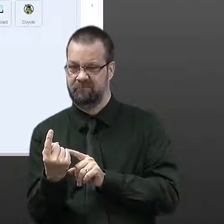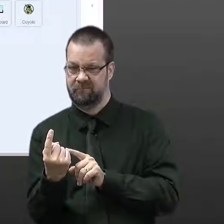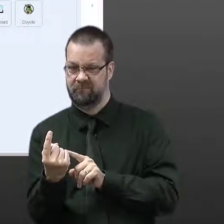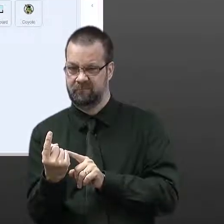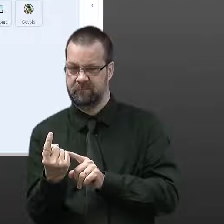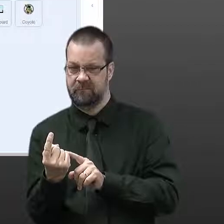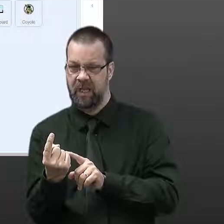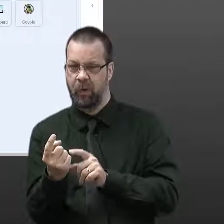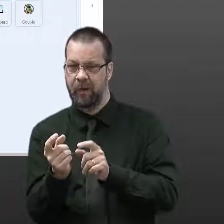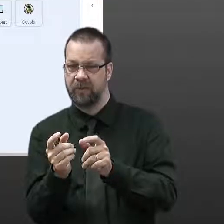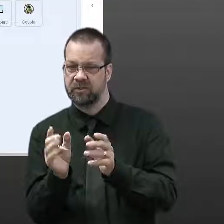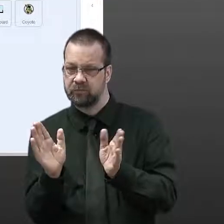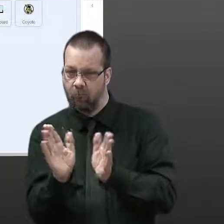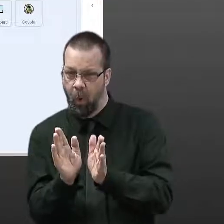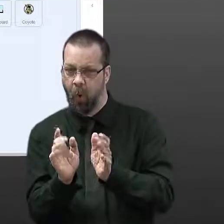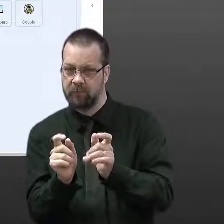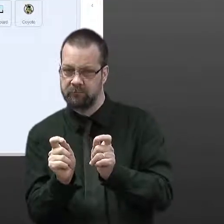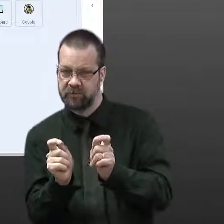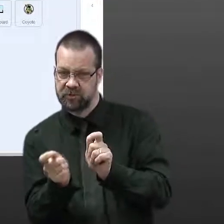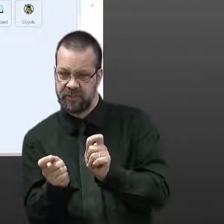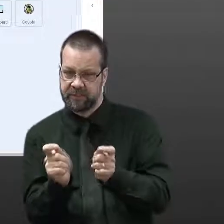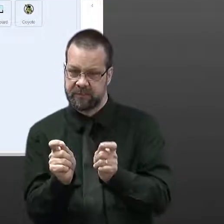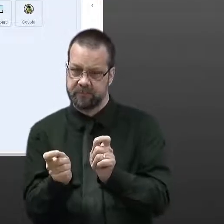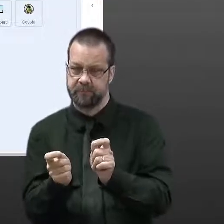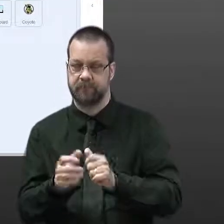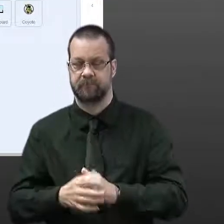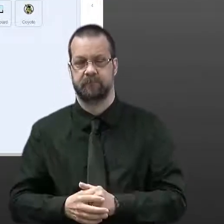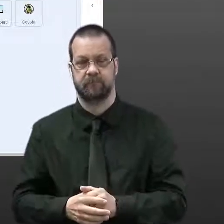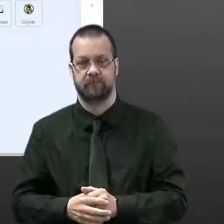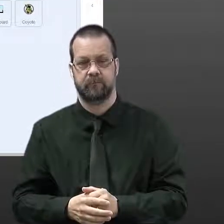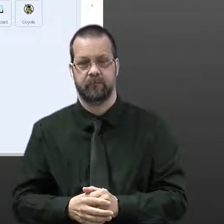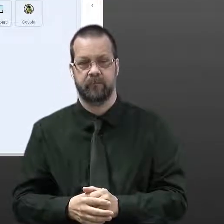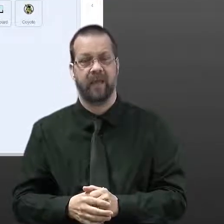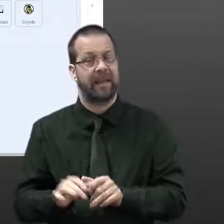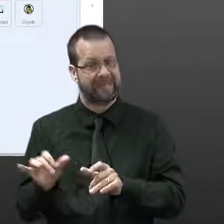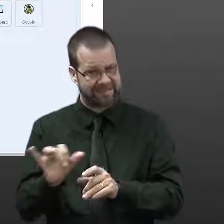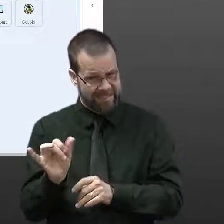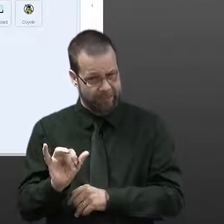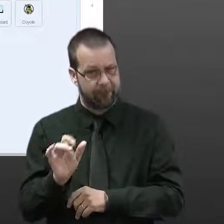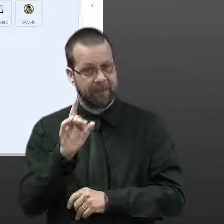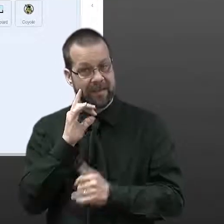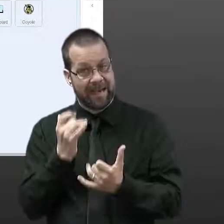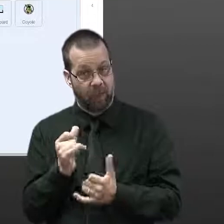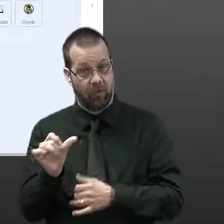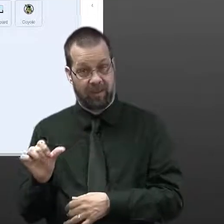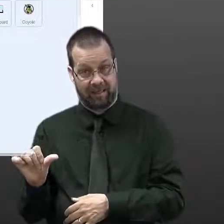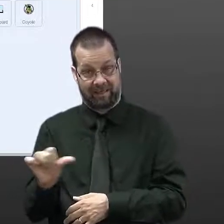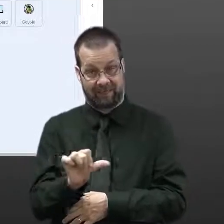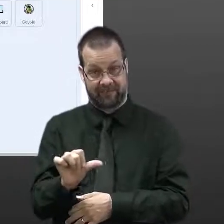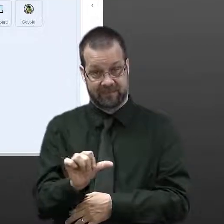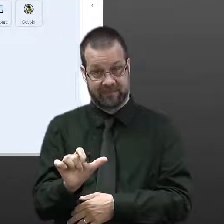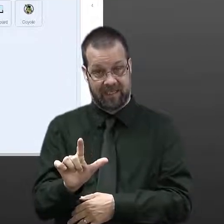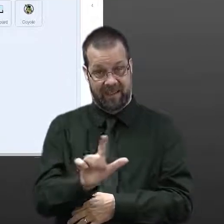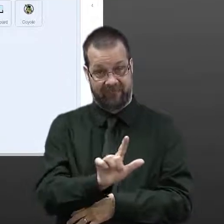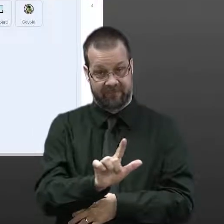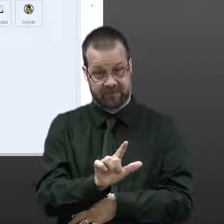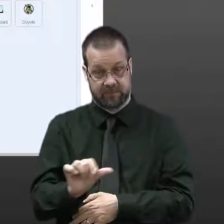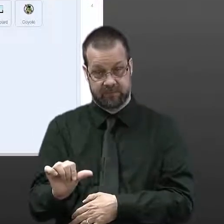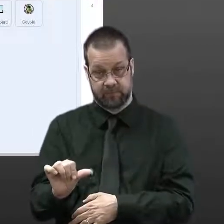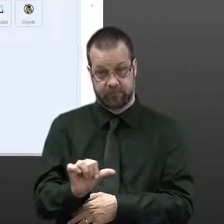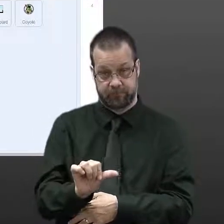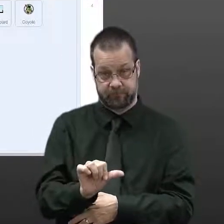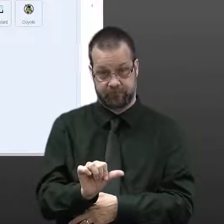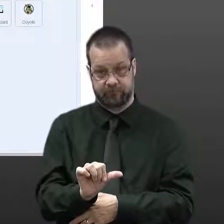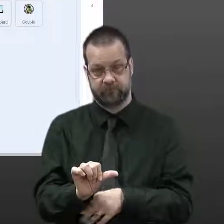a 1 so that you can control it finely. The next thing that we're going to do is kind of write the same thing but do it for the